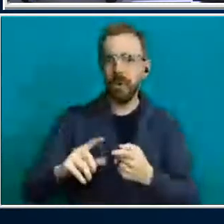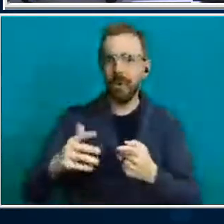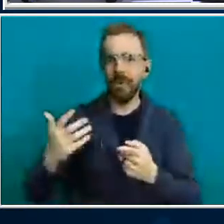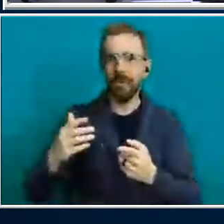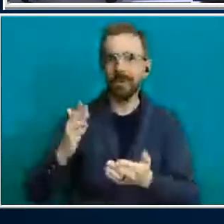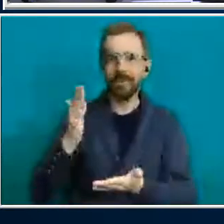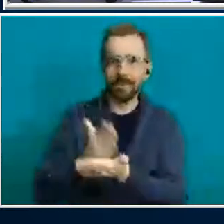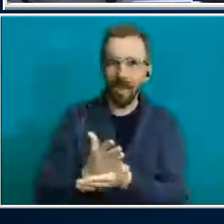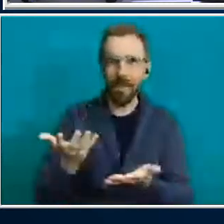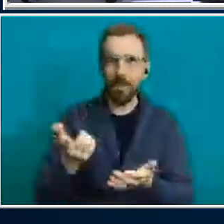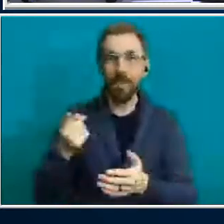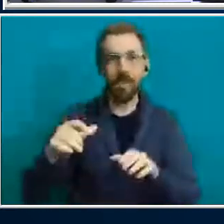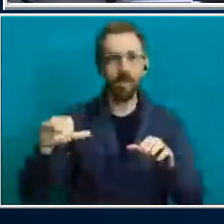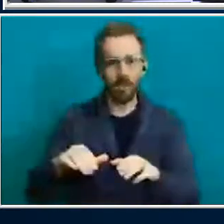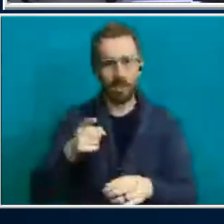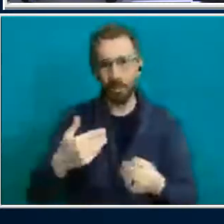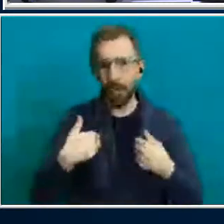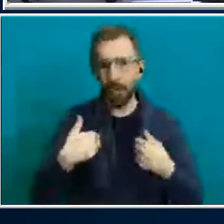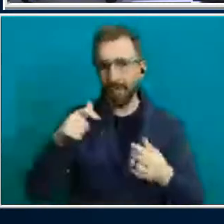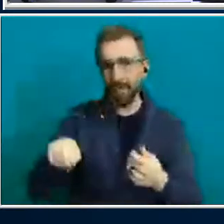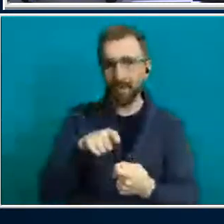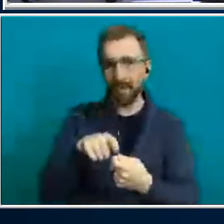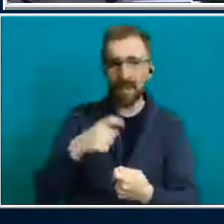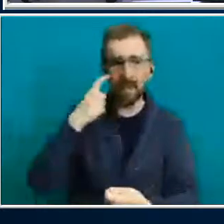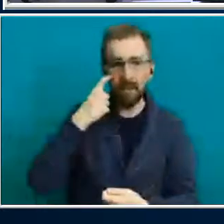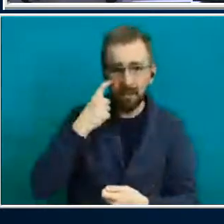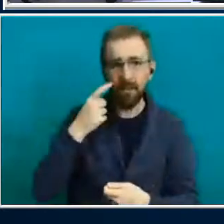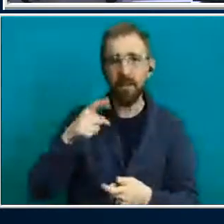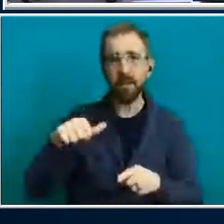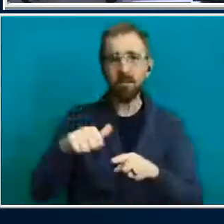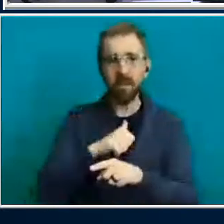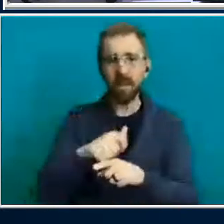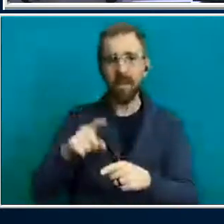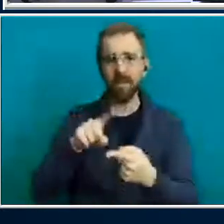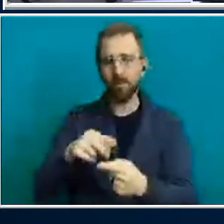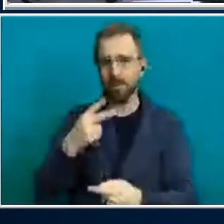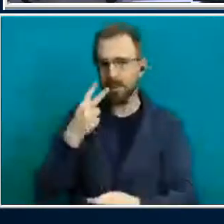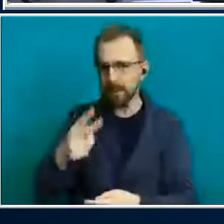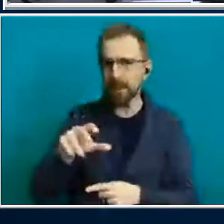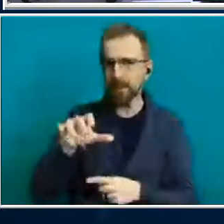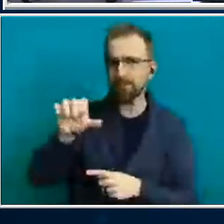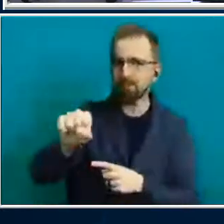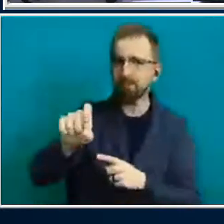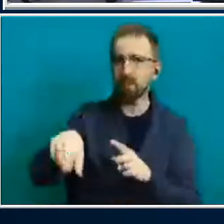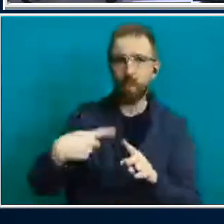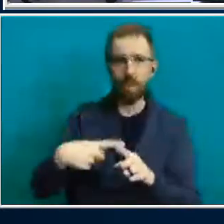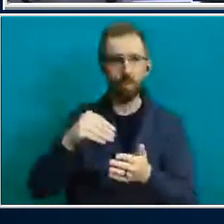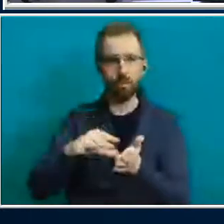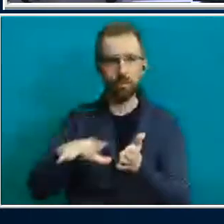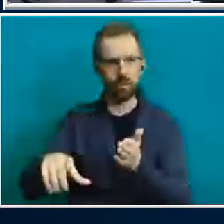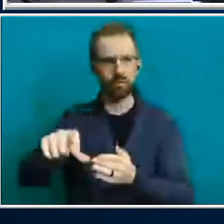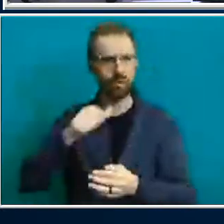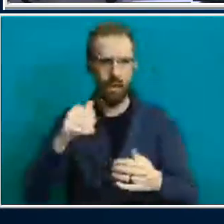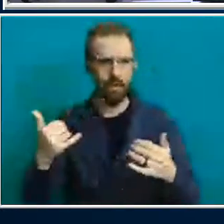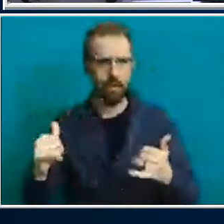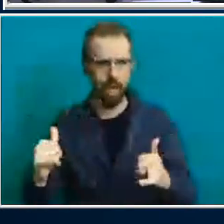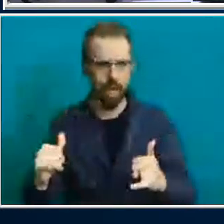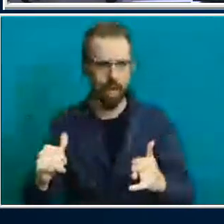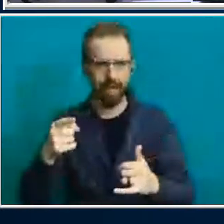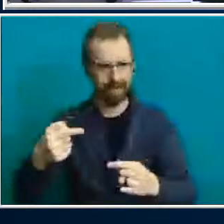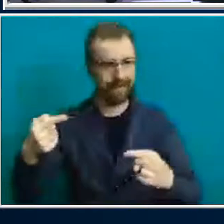was doing. Do you have a specific eye? Are you kind of trained to see when you know a student shouldn't be out there, shouldn't be playing, because you can